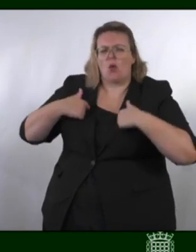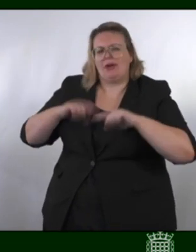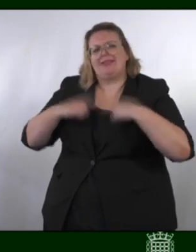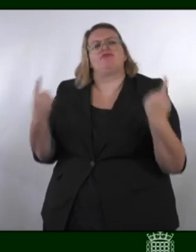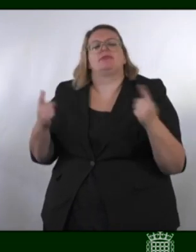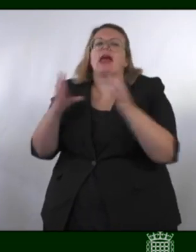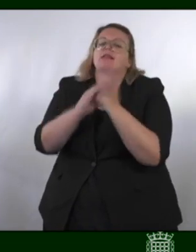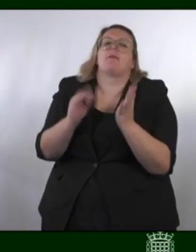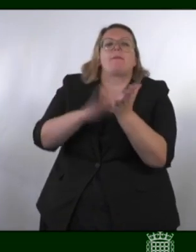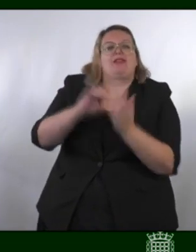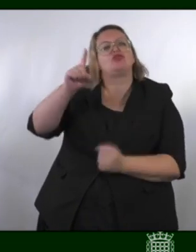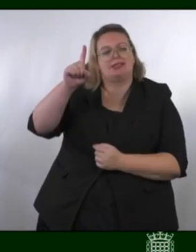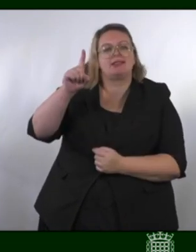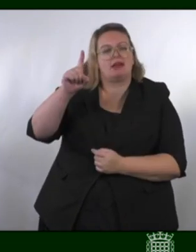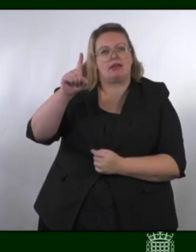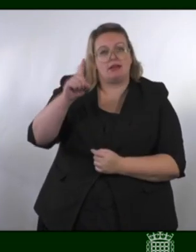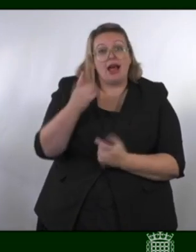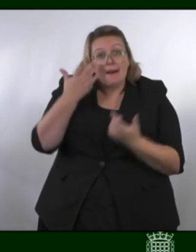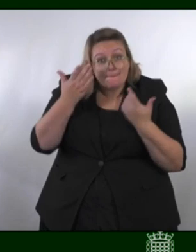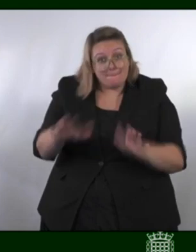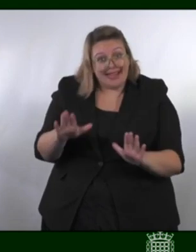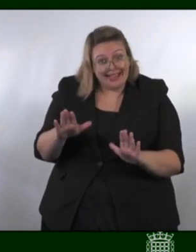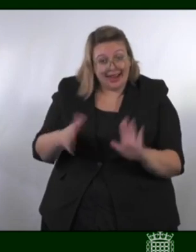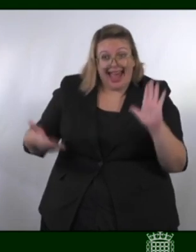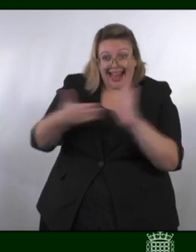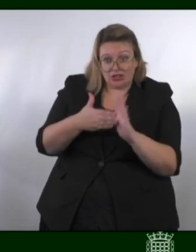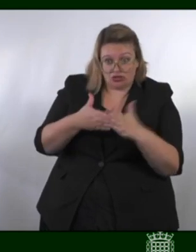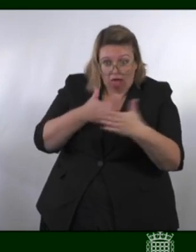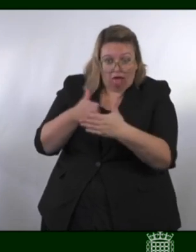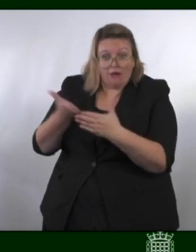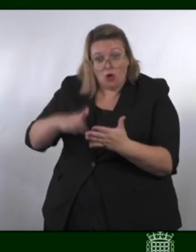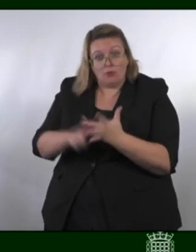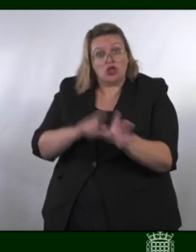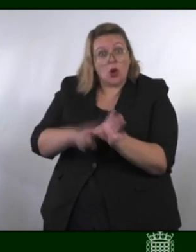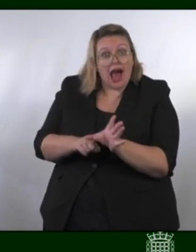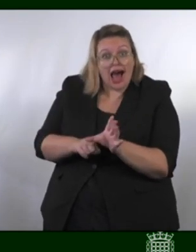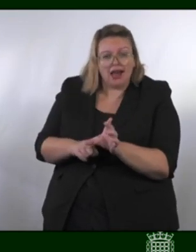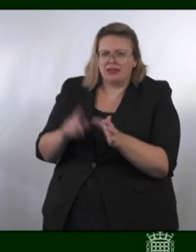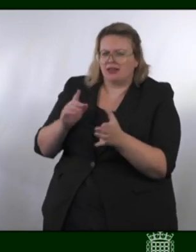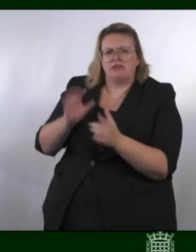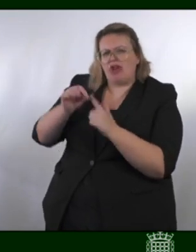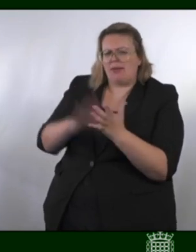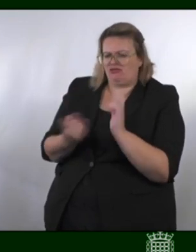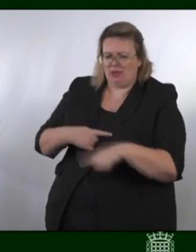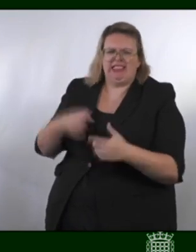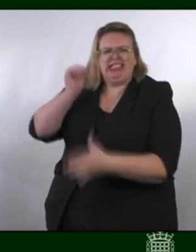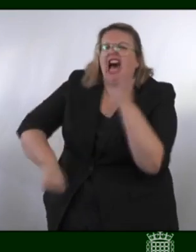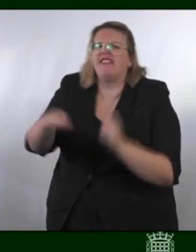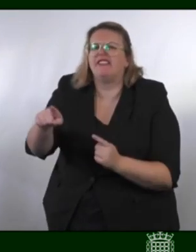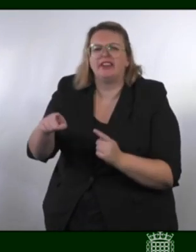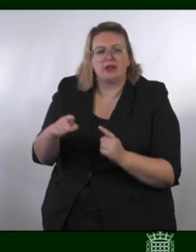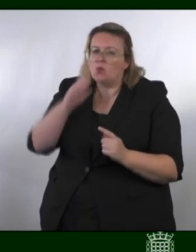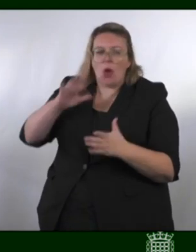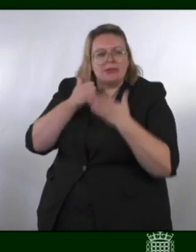Greater Manchester, who've had restrictions since July, the Prime Minister says, tough, hard luck, you can't be treated any differently, and vindictively refuses